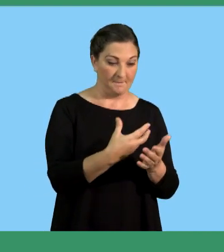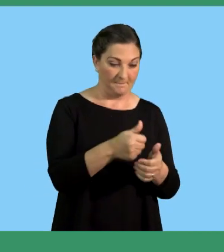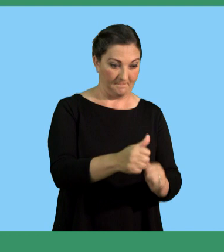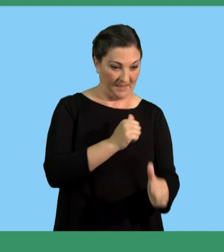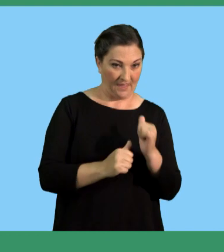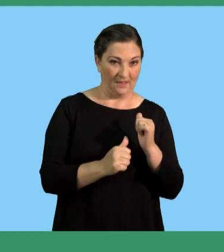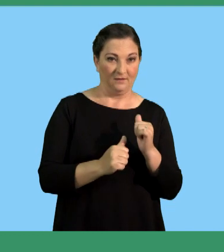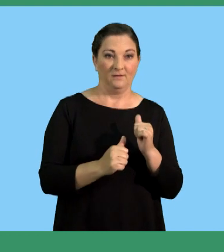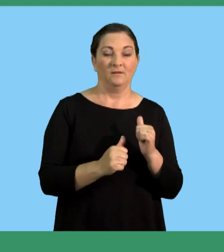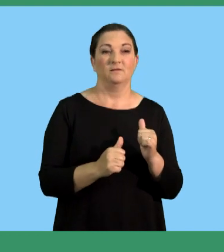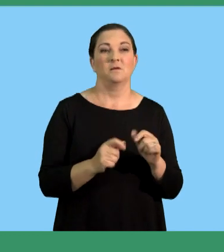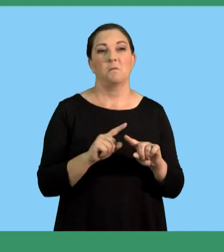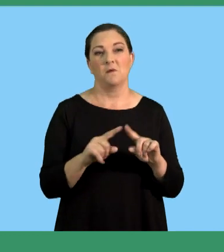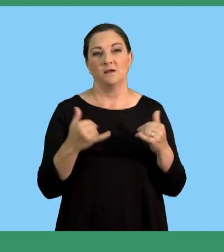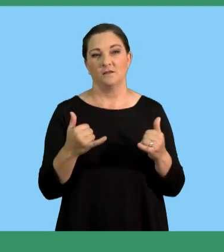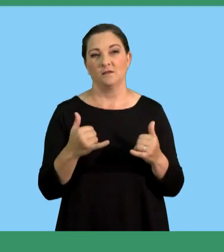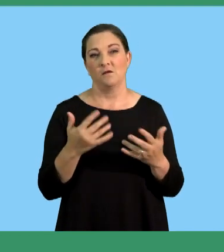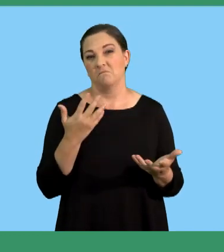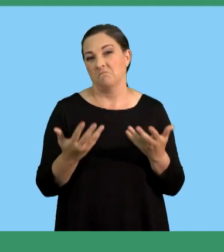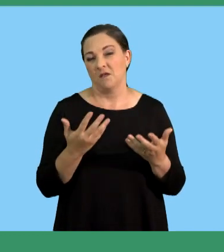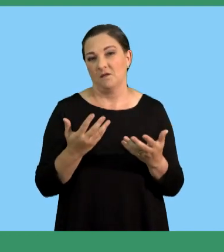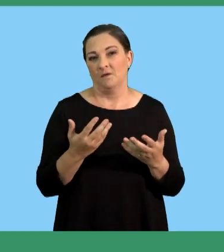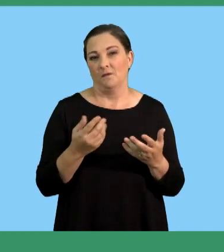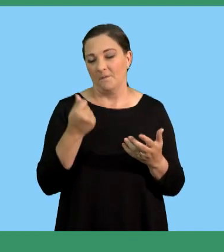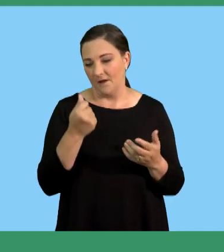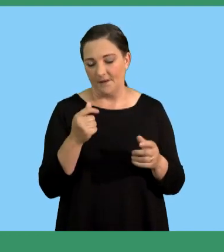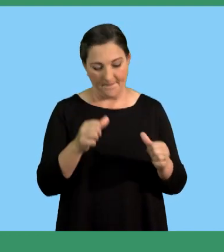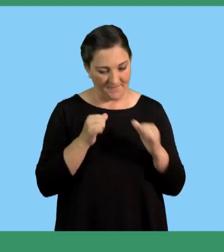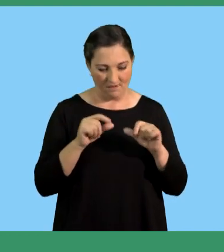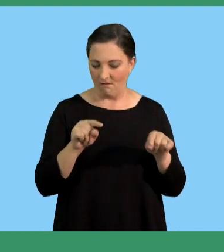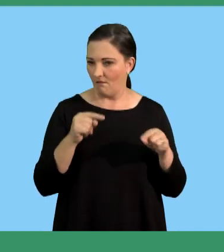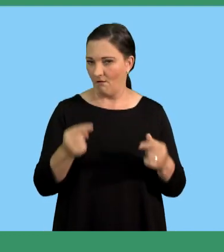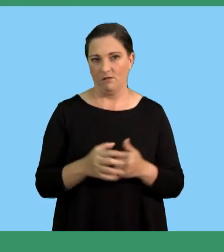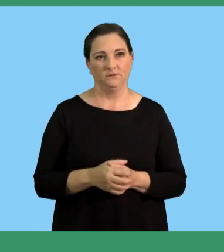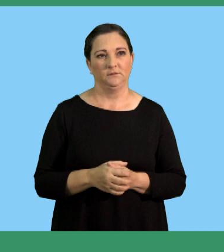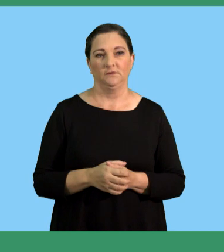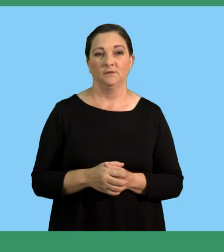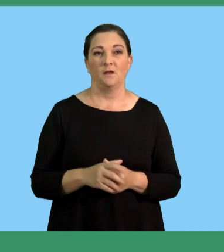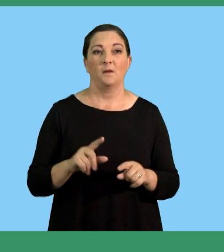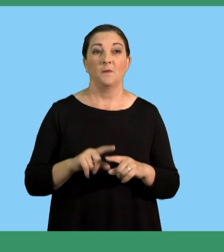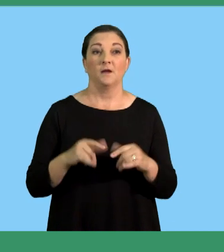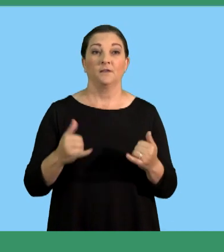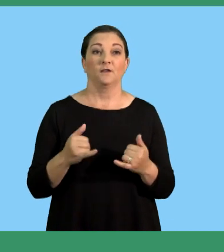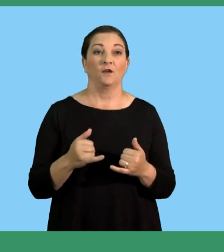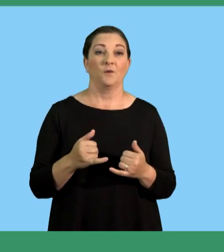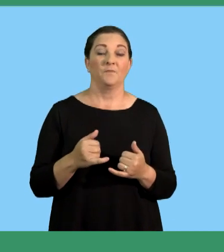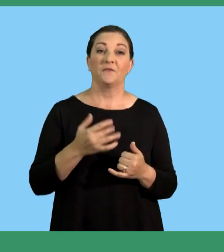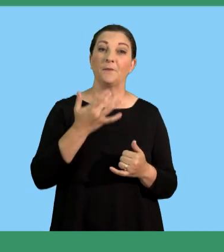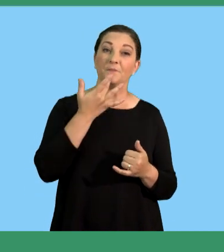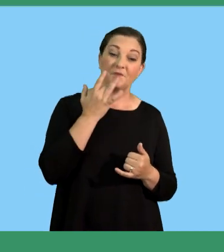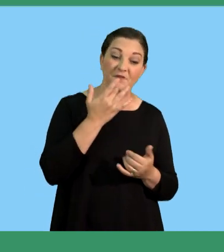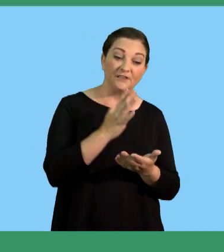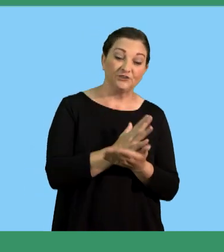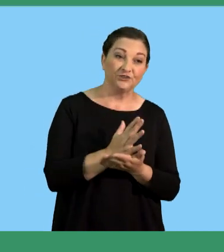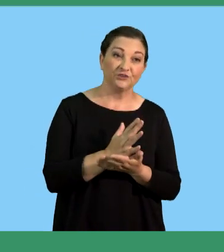down for reasons other than bankruptcy. So that is non-redeemable. Then convertible preference shares, what are we